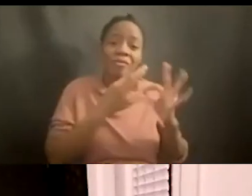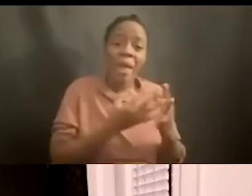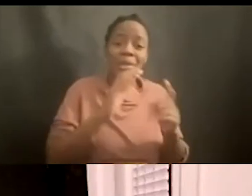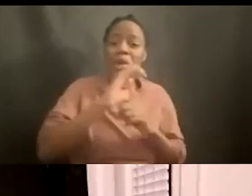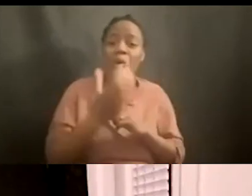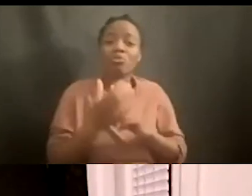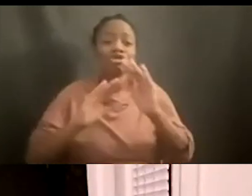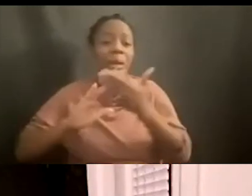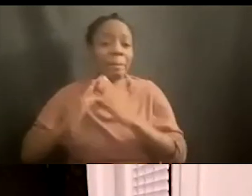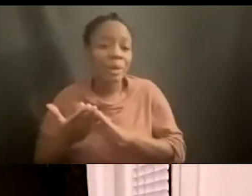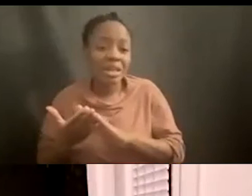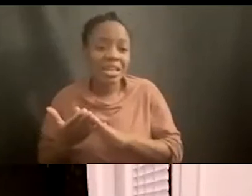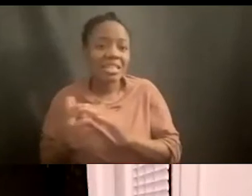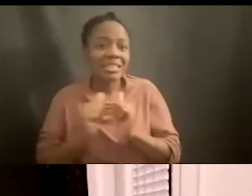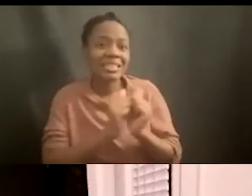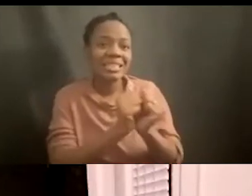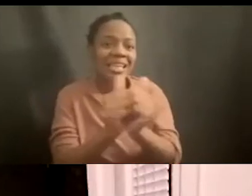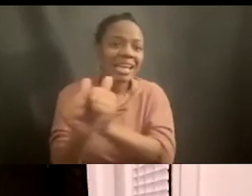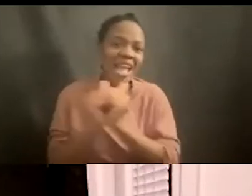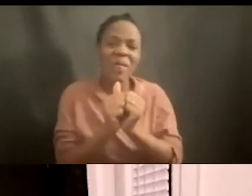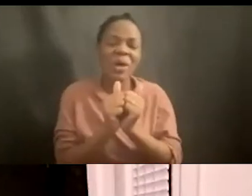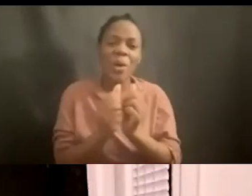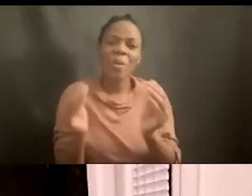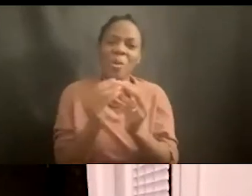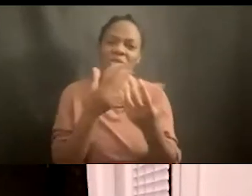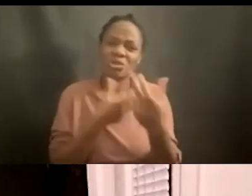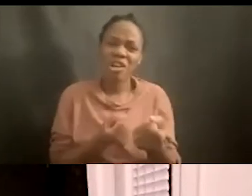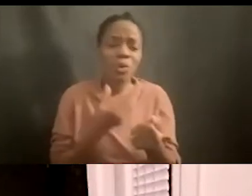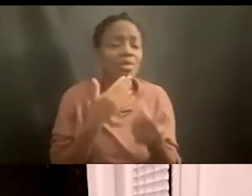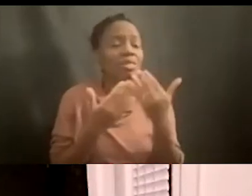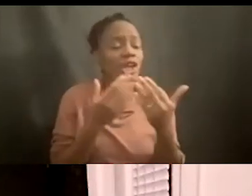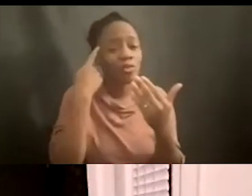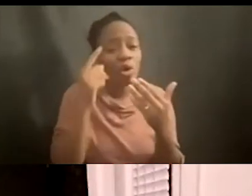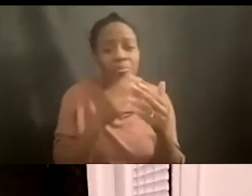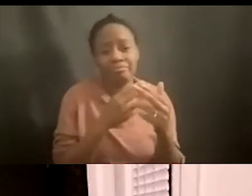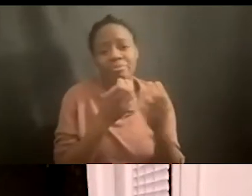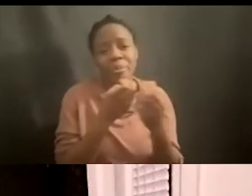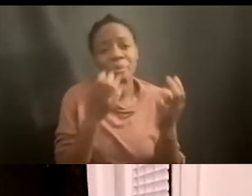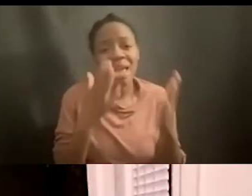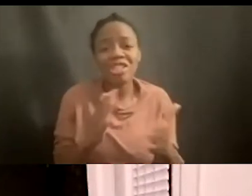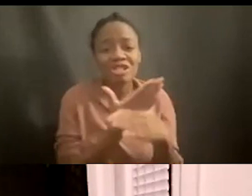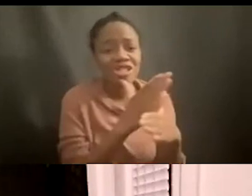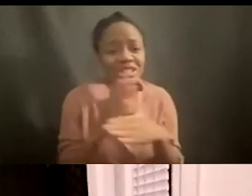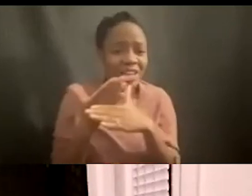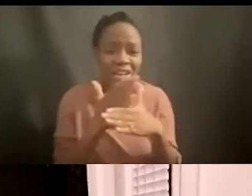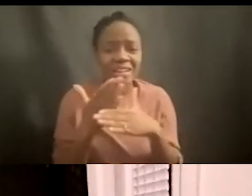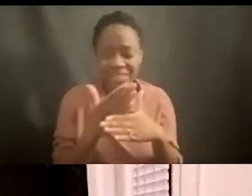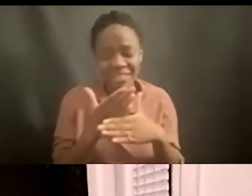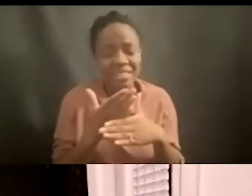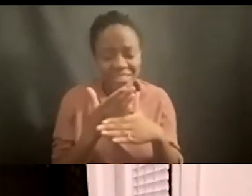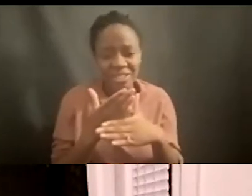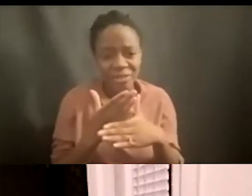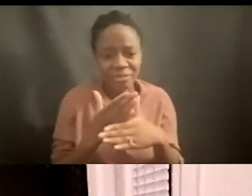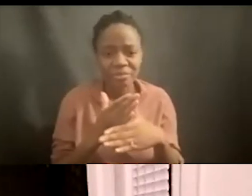our community. Together, we are that much stronger. So thank you to all of our panelists for sharing those thoughts. And as you can see in the chat, all of